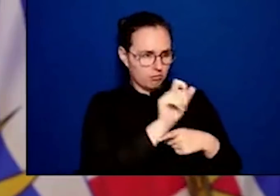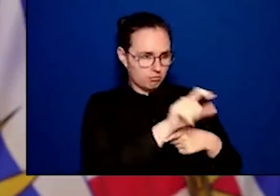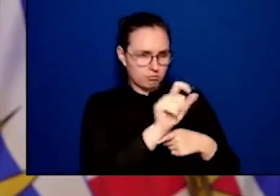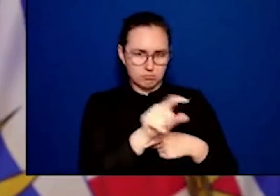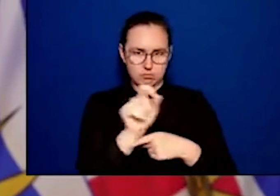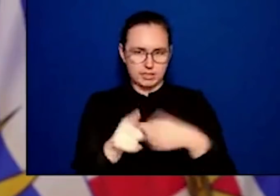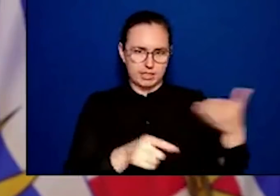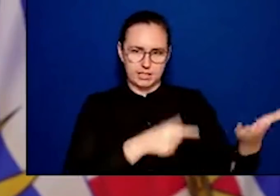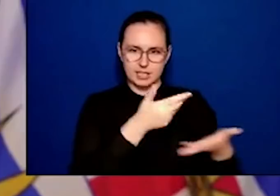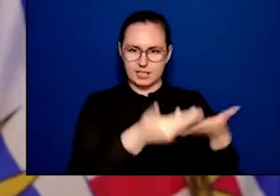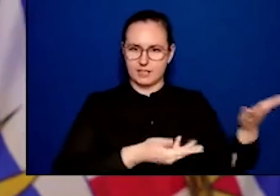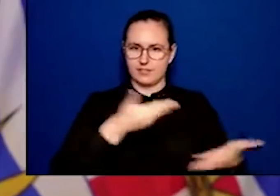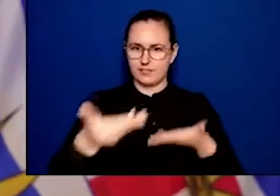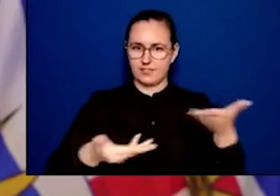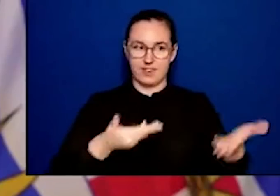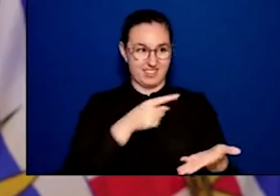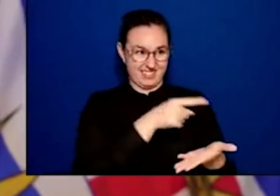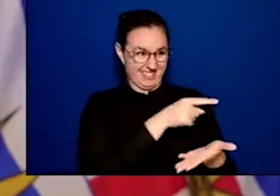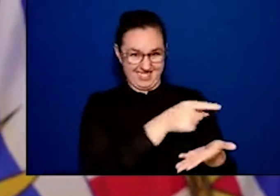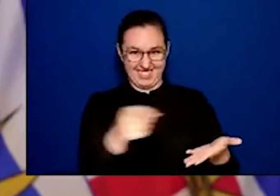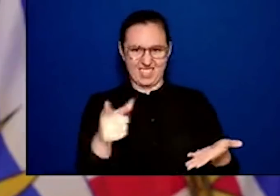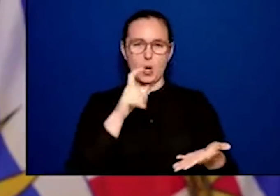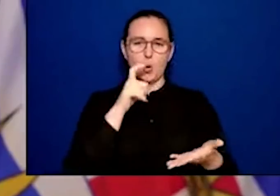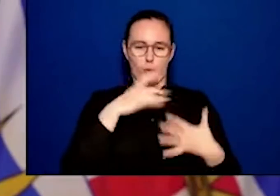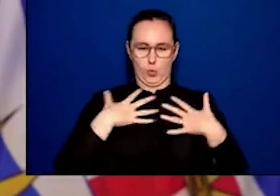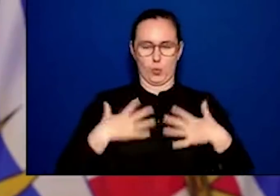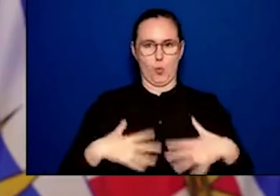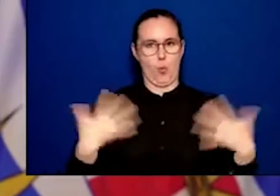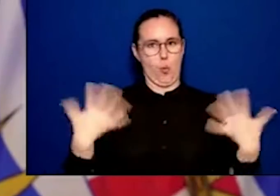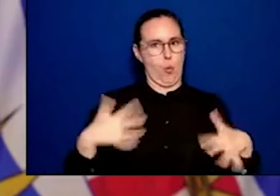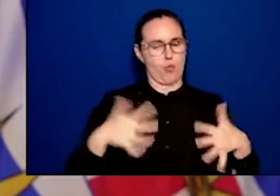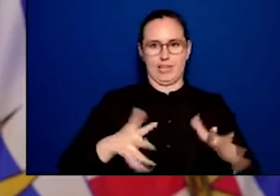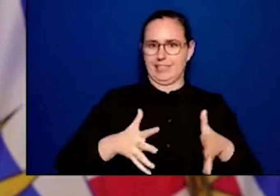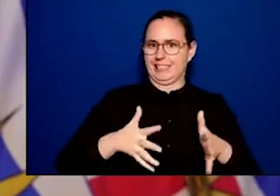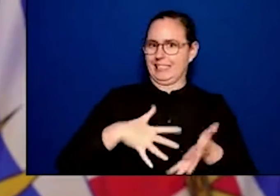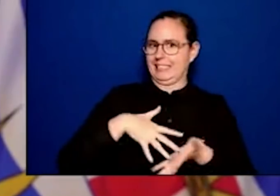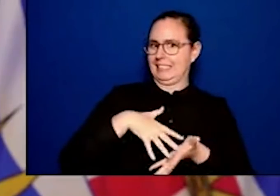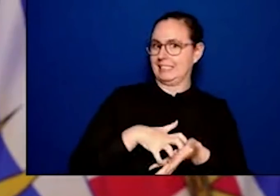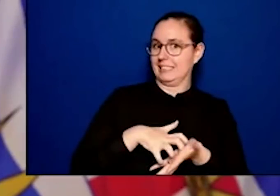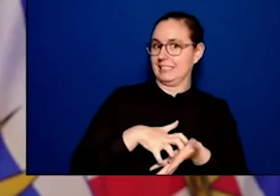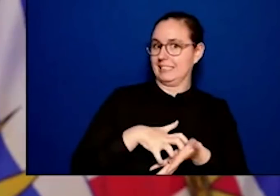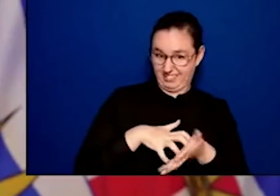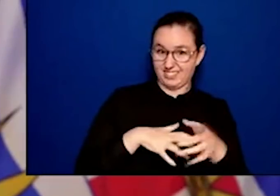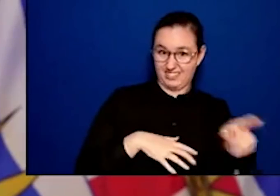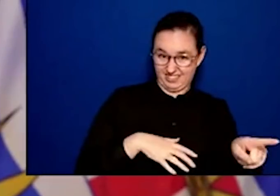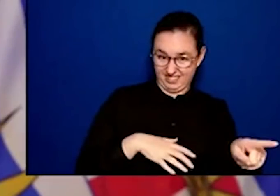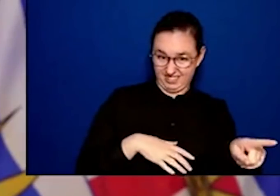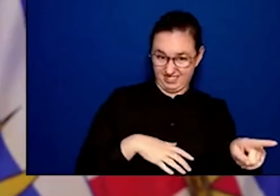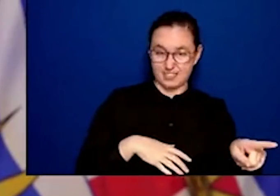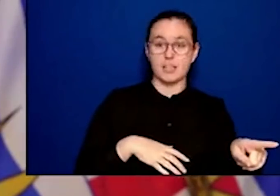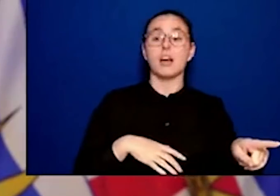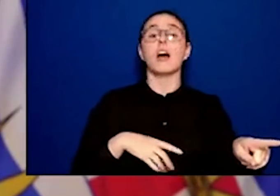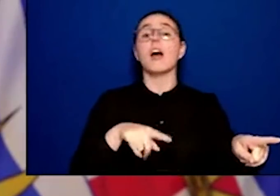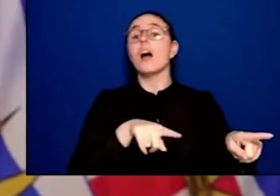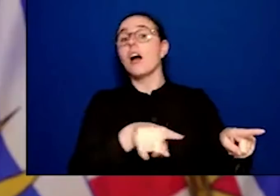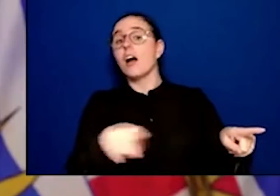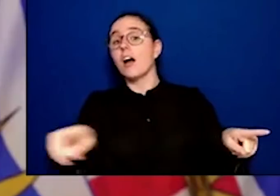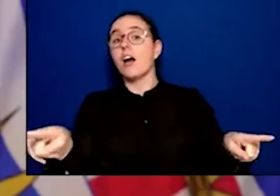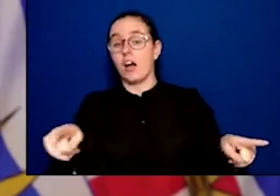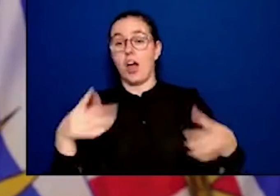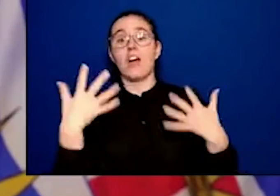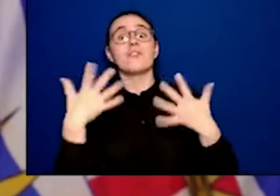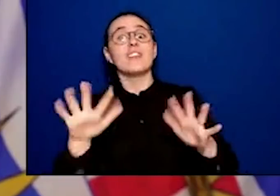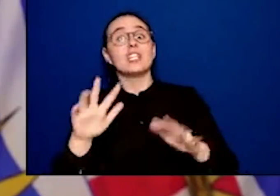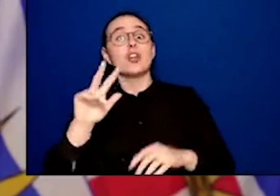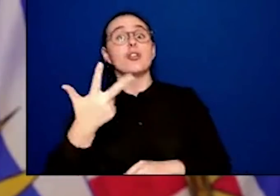severely immunocompromised. So in addition to the groups that we talked about 15,000 people about 2